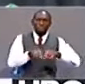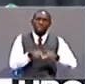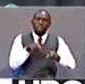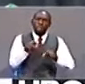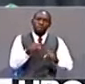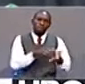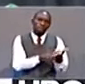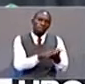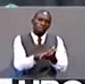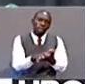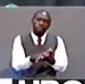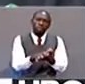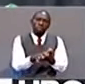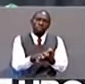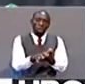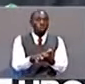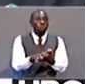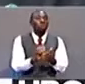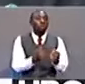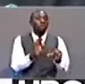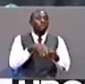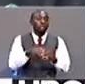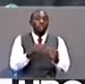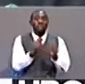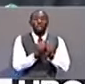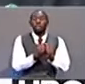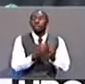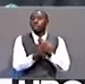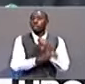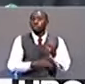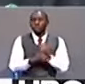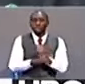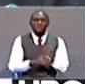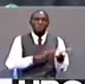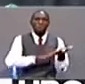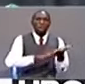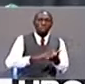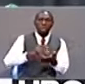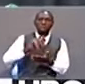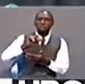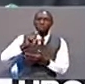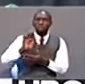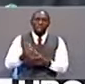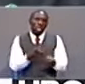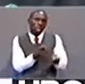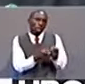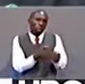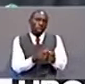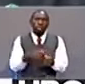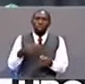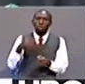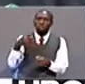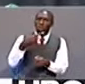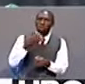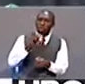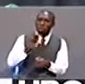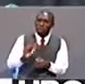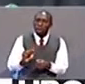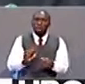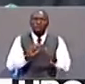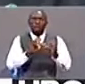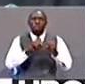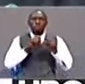will cross the 10 districts of Hoima, Chikube, Kakumiro, Chankwanzi, Gomba,